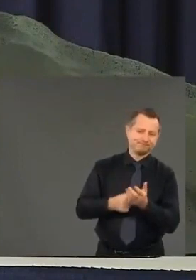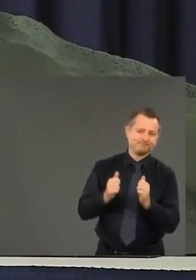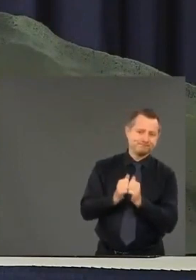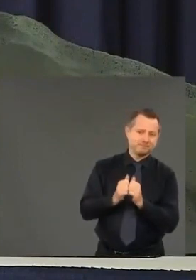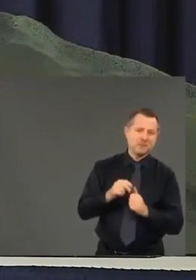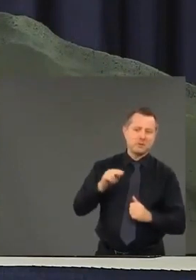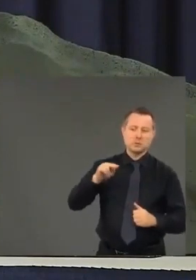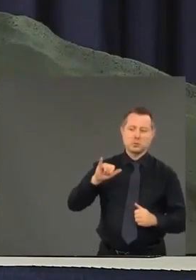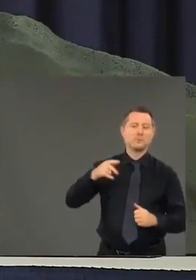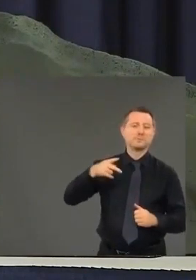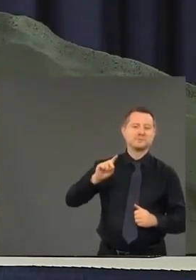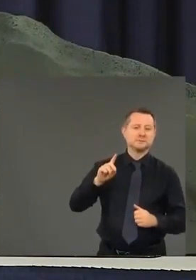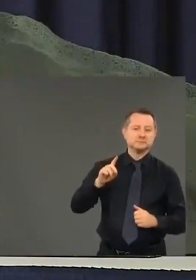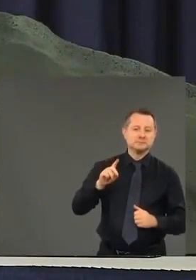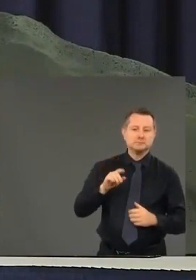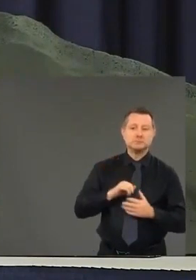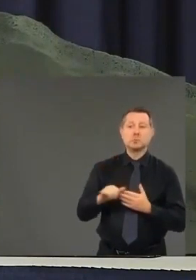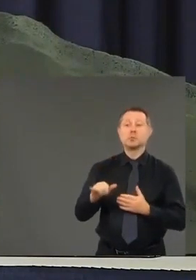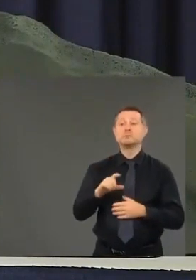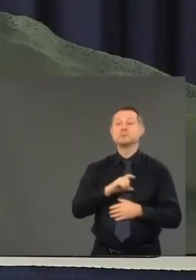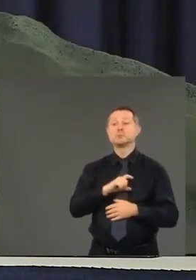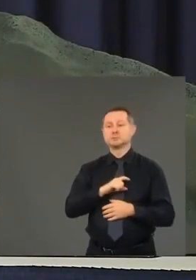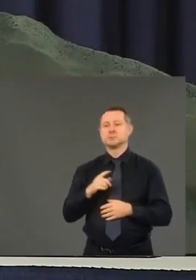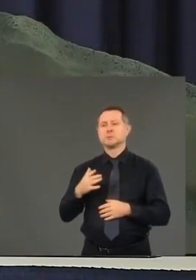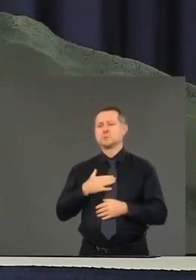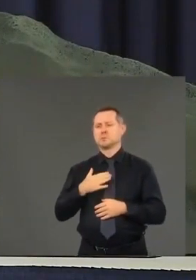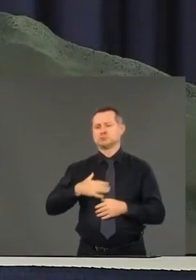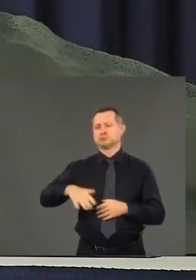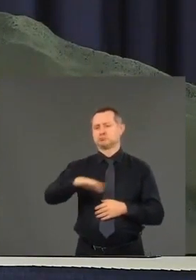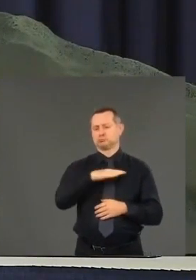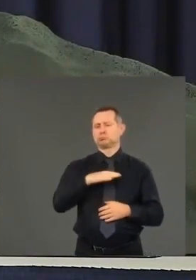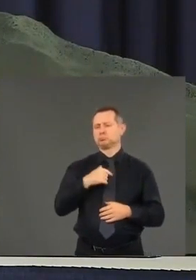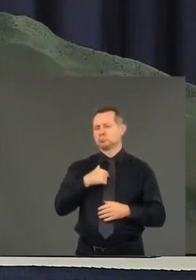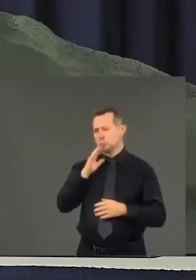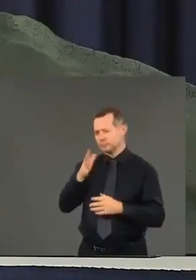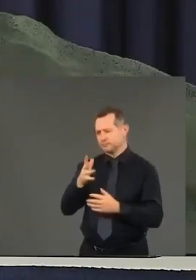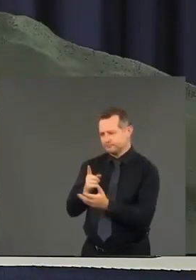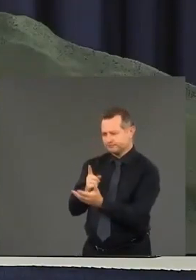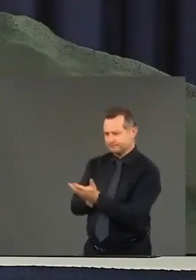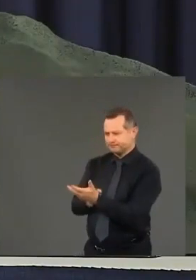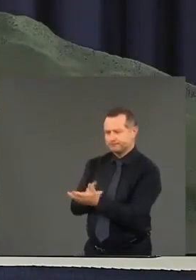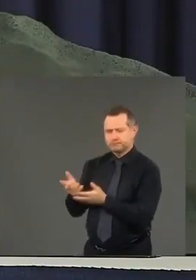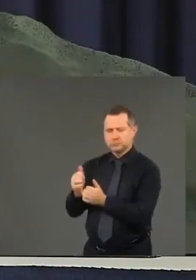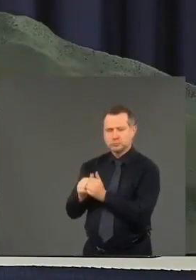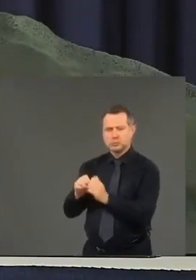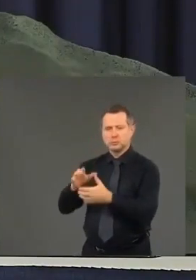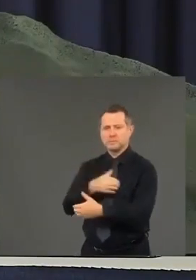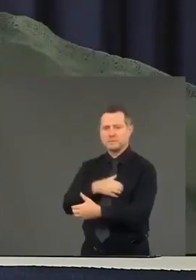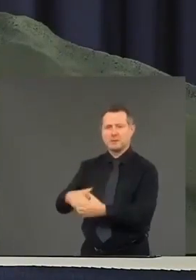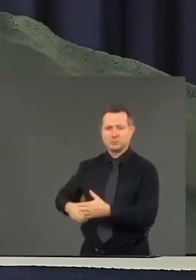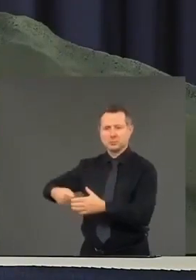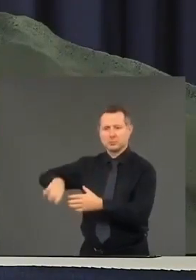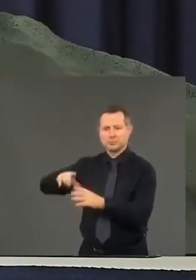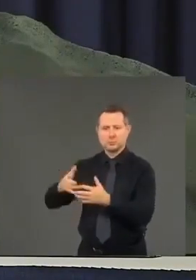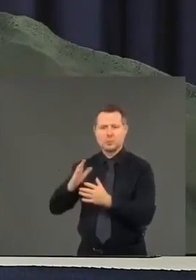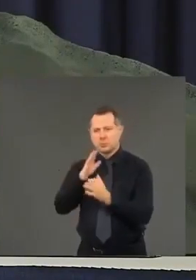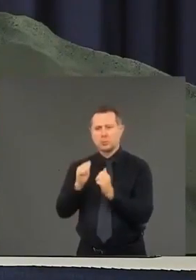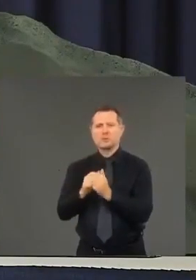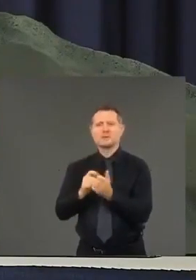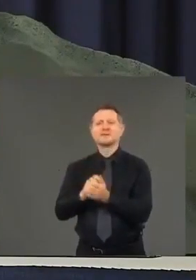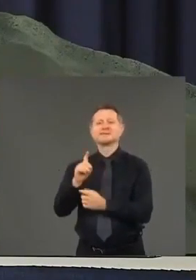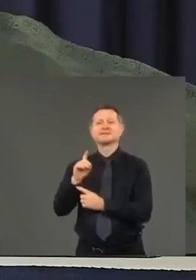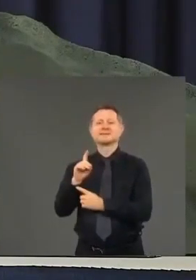police. My criminal justice people are going to be speaking with the mayor's criminal justice people. I'm going to be speaking with the district attorneys. I'm going to